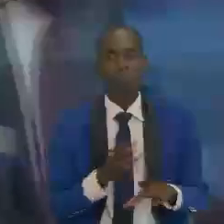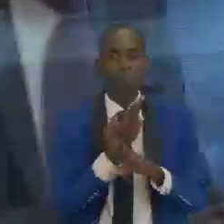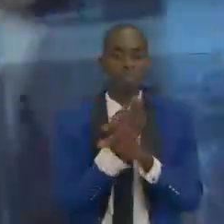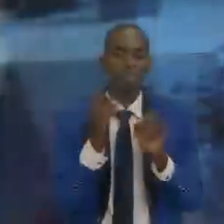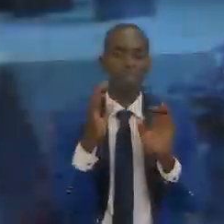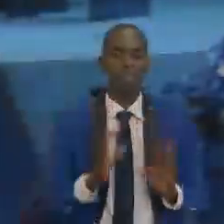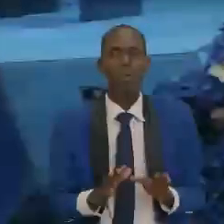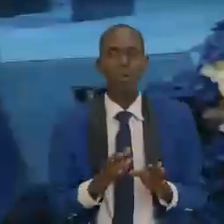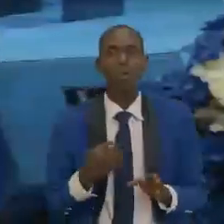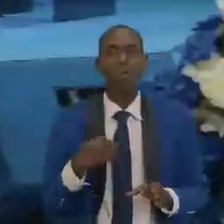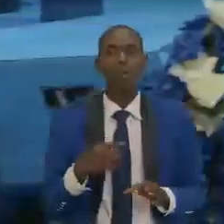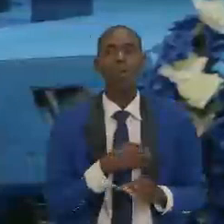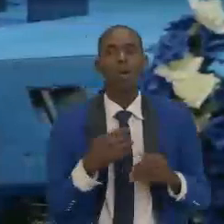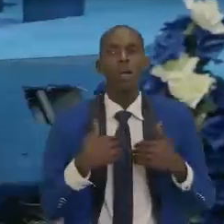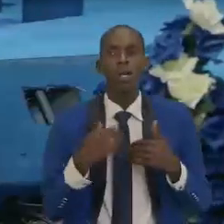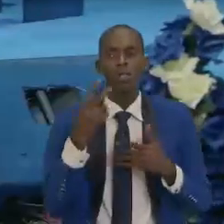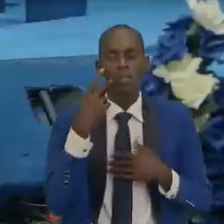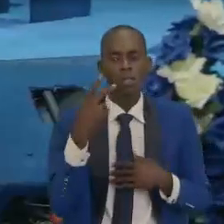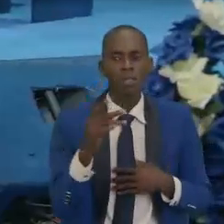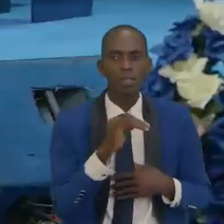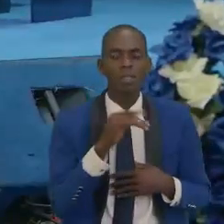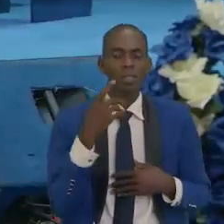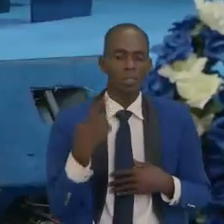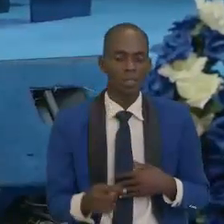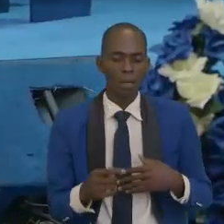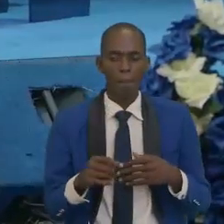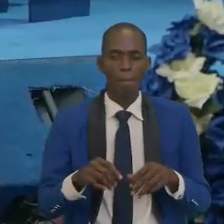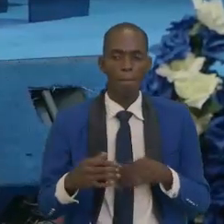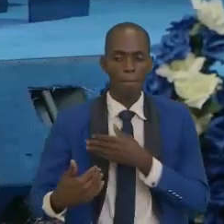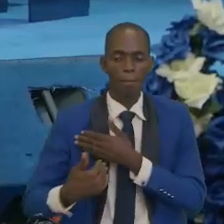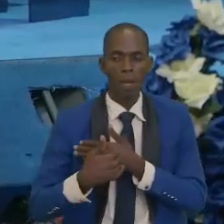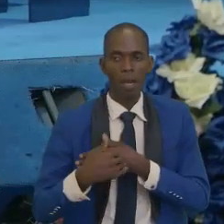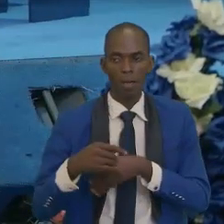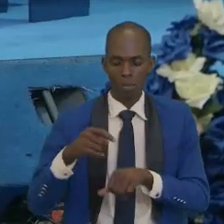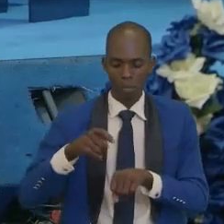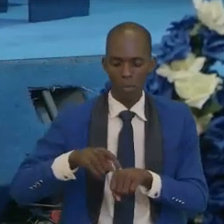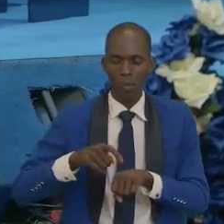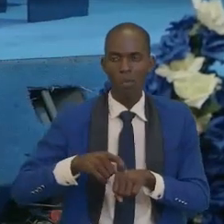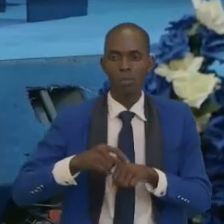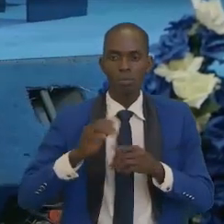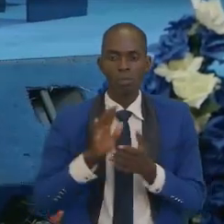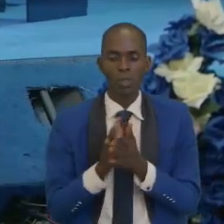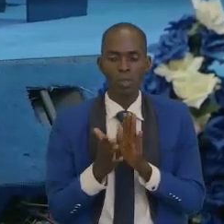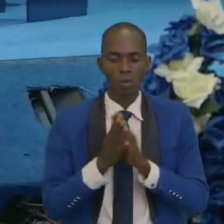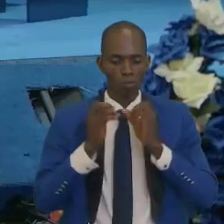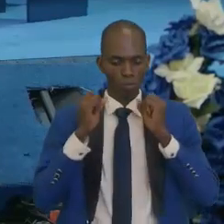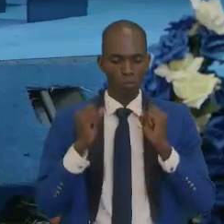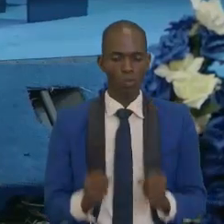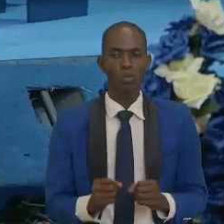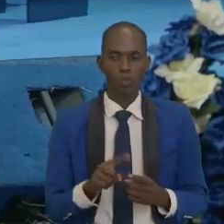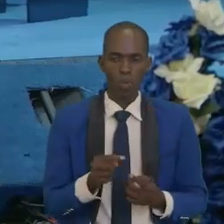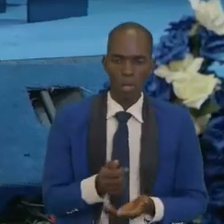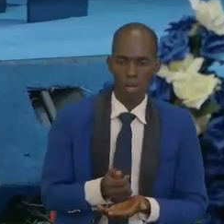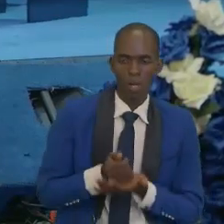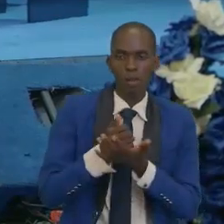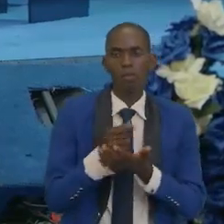we've seen their backbone straightening up and being strong enough to carry them.